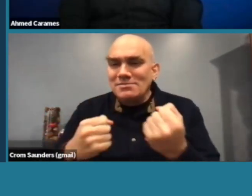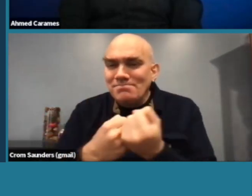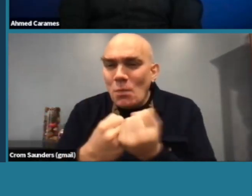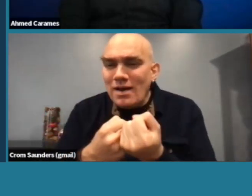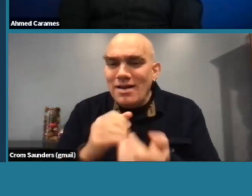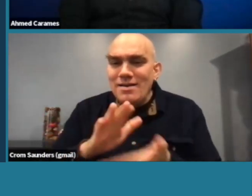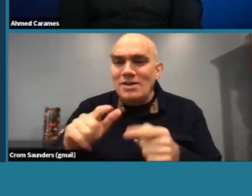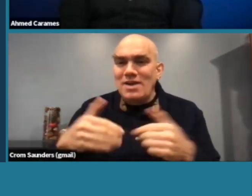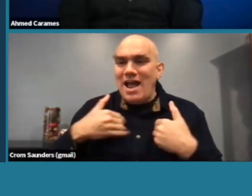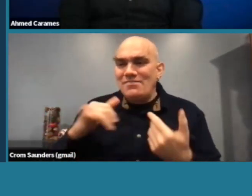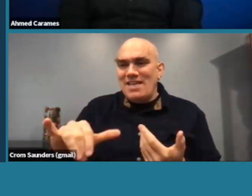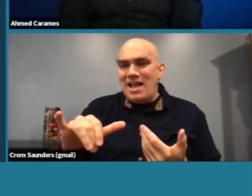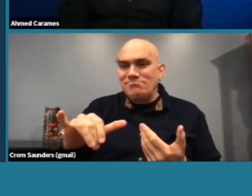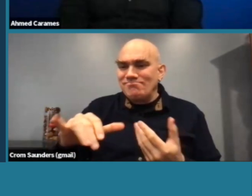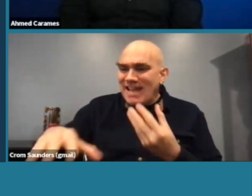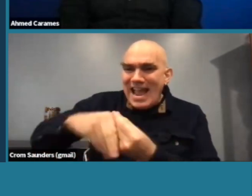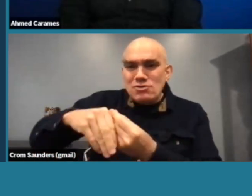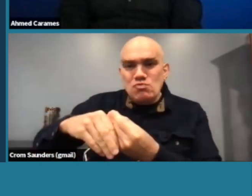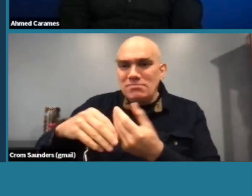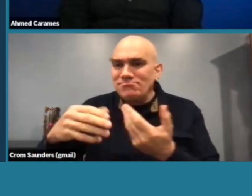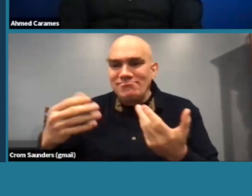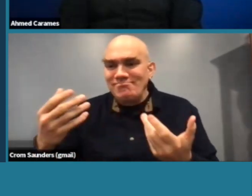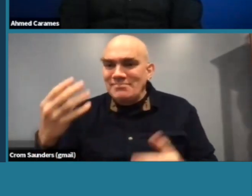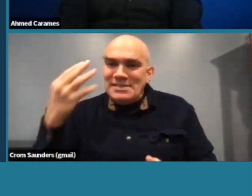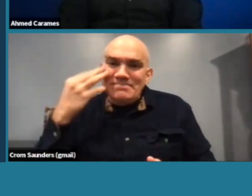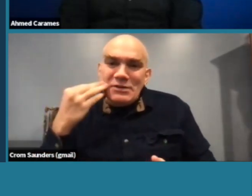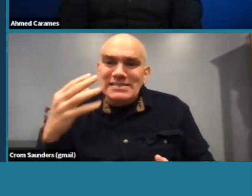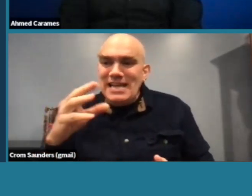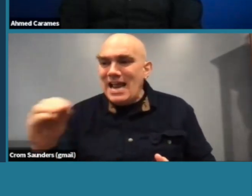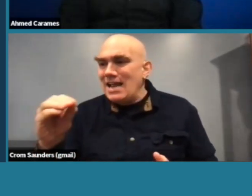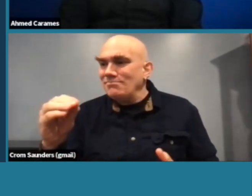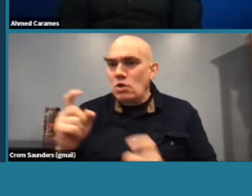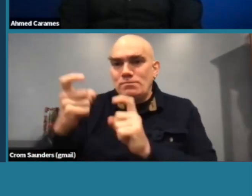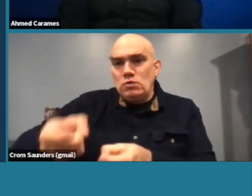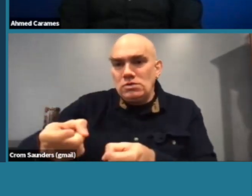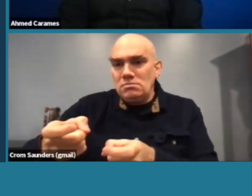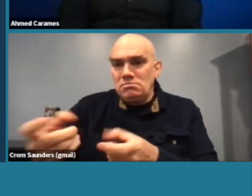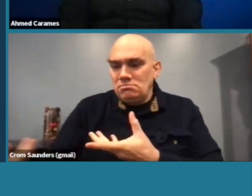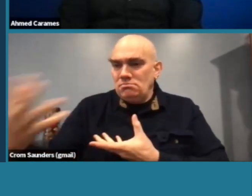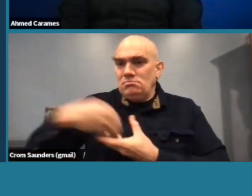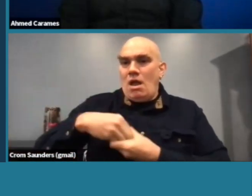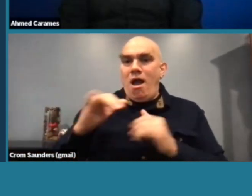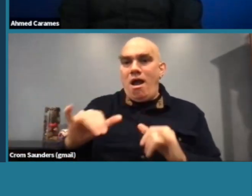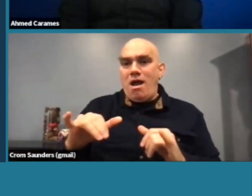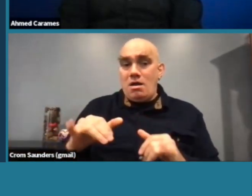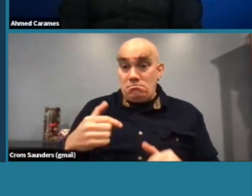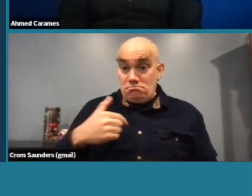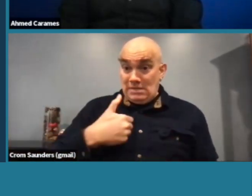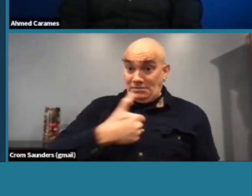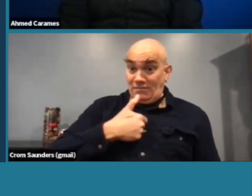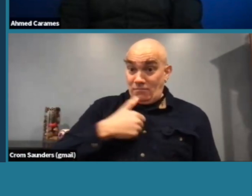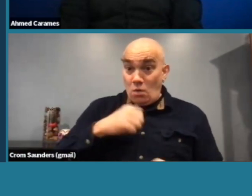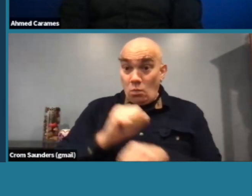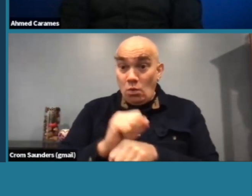but sometimes with that dazzle, with that extra layer to work with, it just elevates the experience. It makes it that